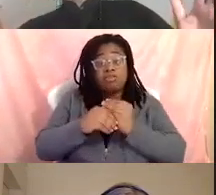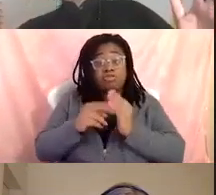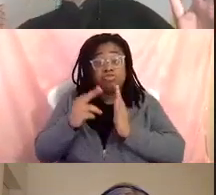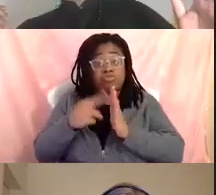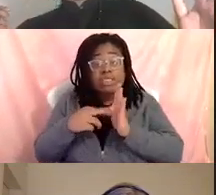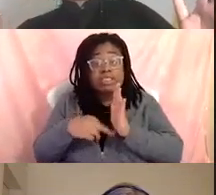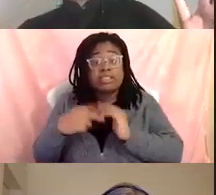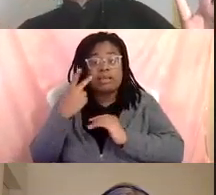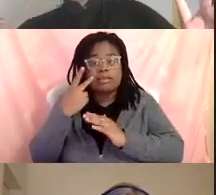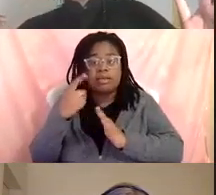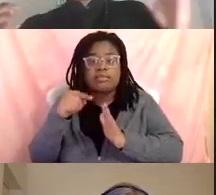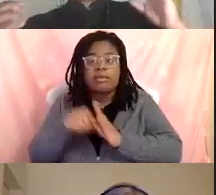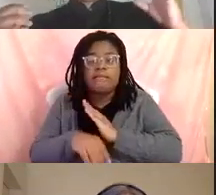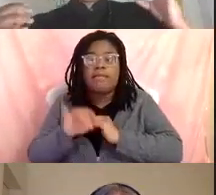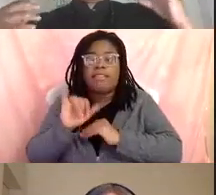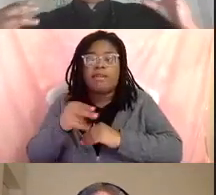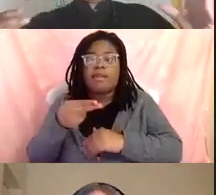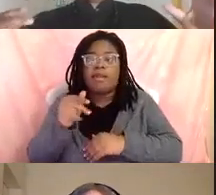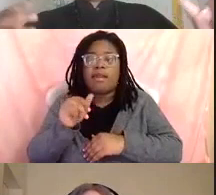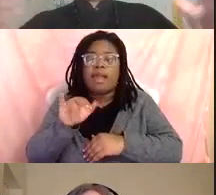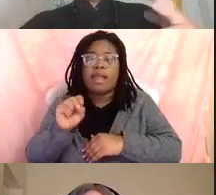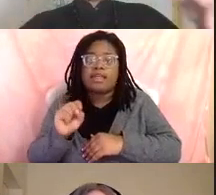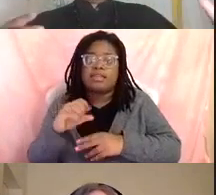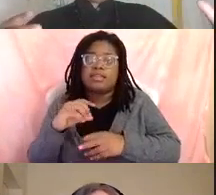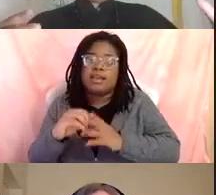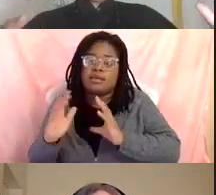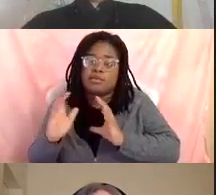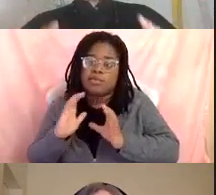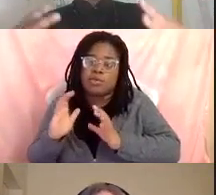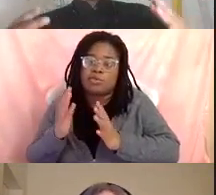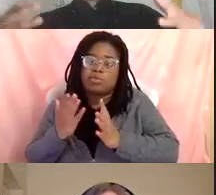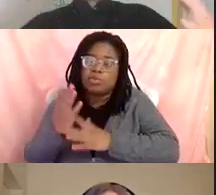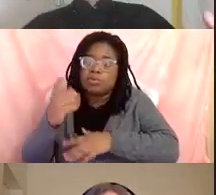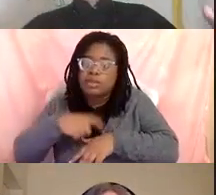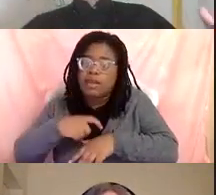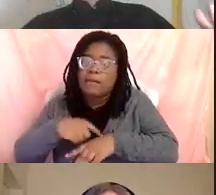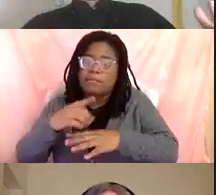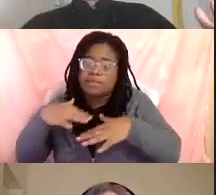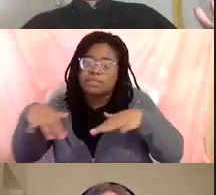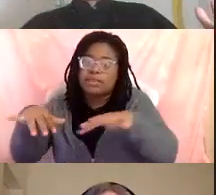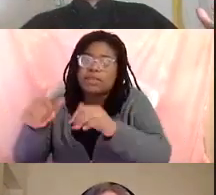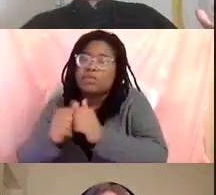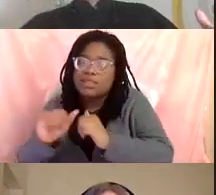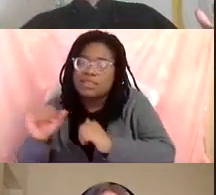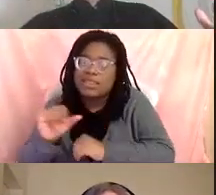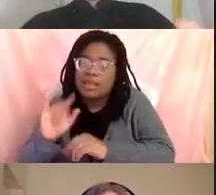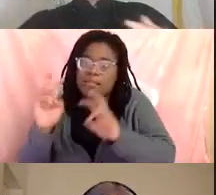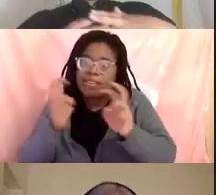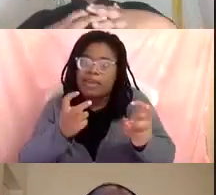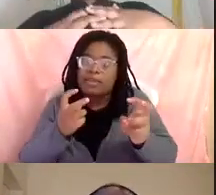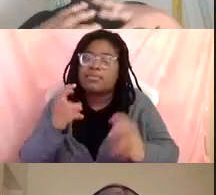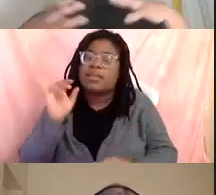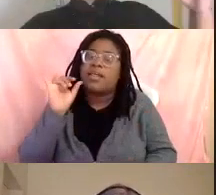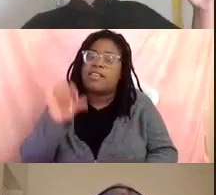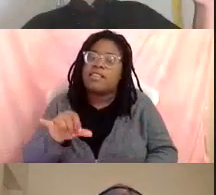which Hayes is in communication across time and space about the same themes. And Hayes has written a